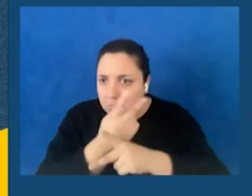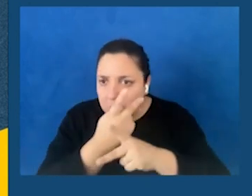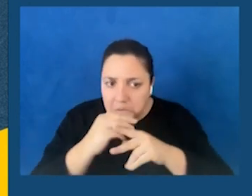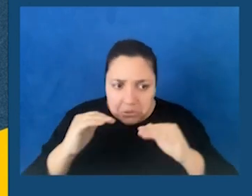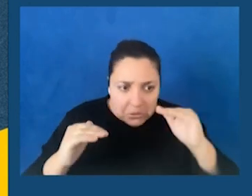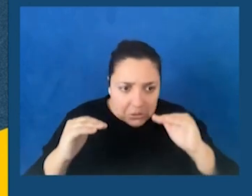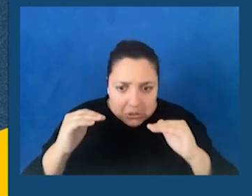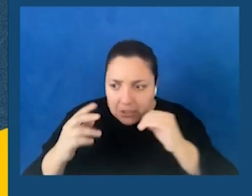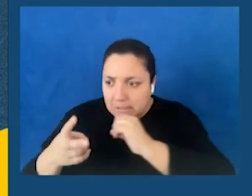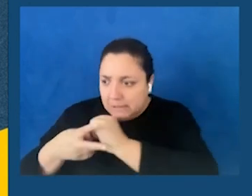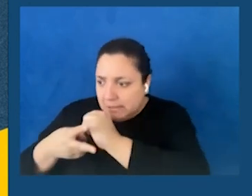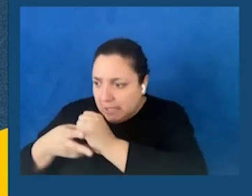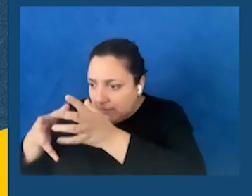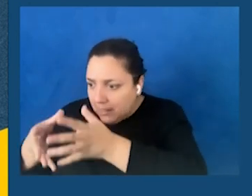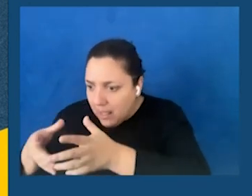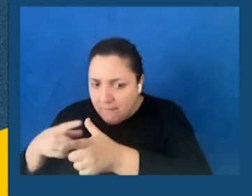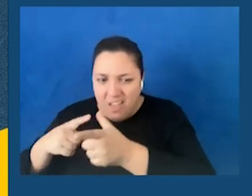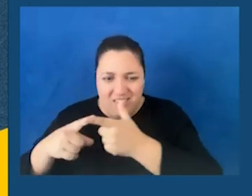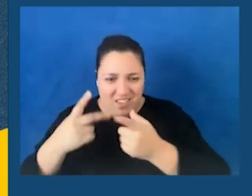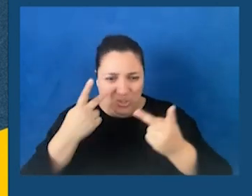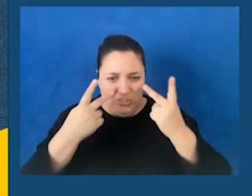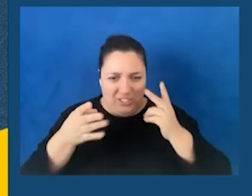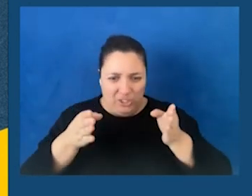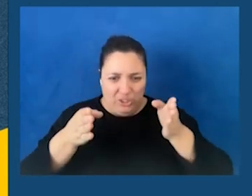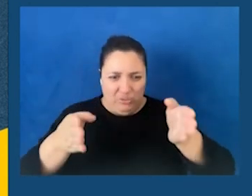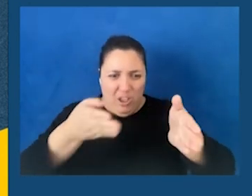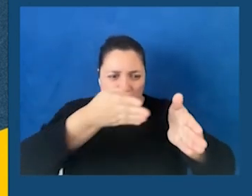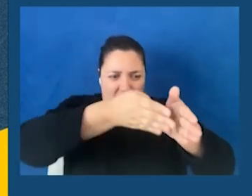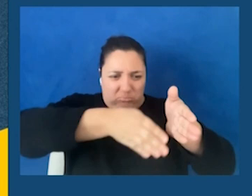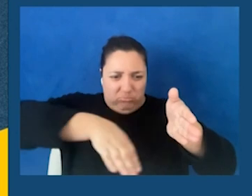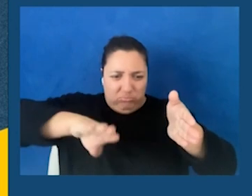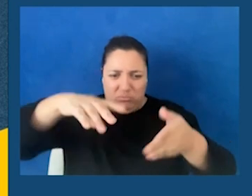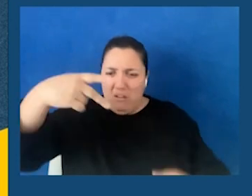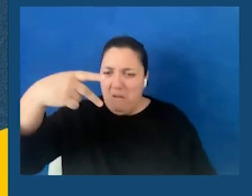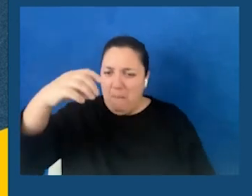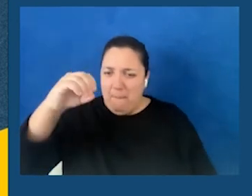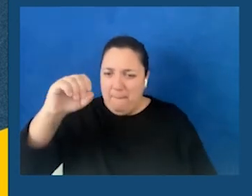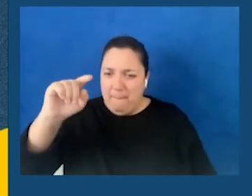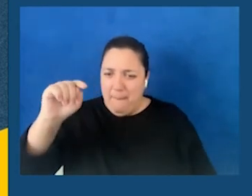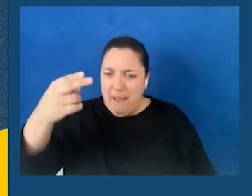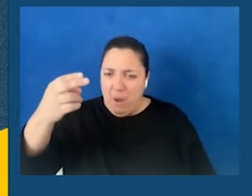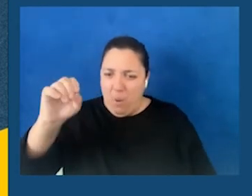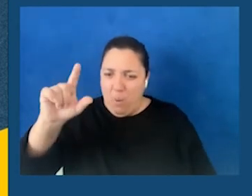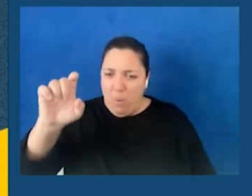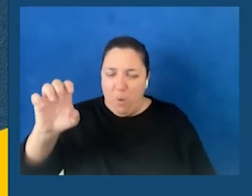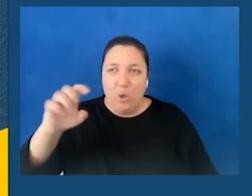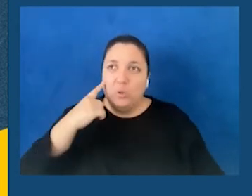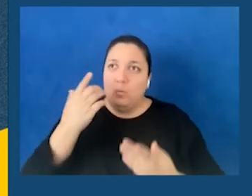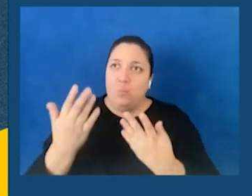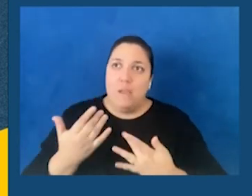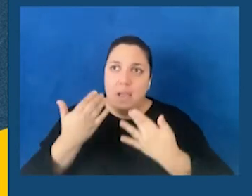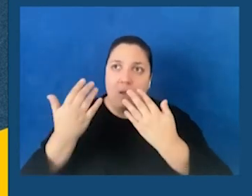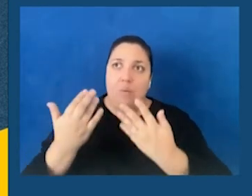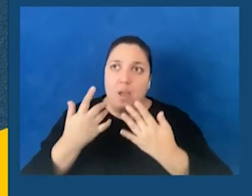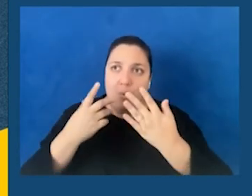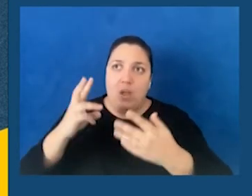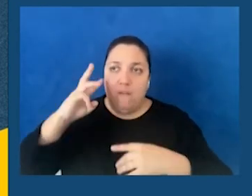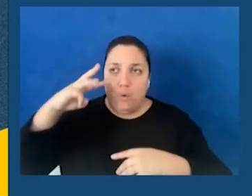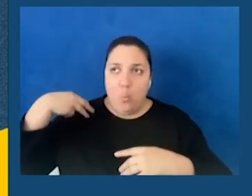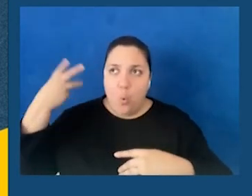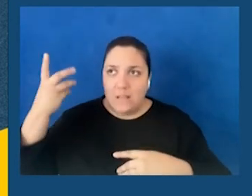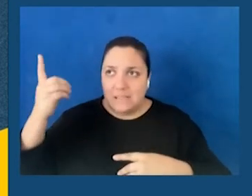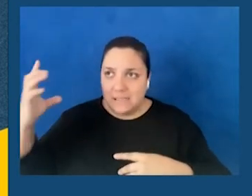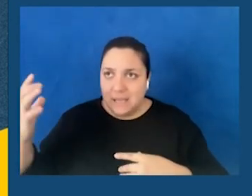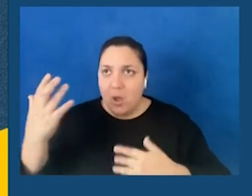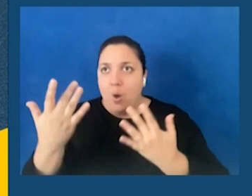of a sudden the potholes are so bad and you have to spend the money and you're waiting for Albany, you're waiting for Washington, you're waiting and waiting and waiting. And I knew when I became